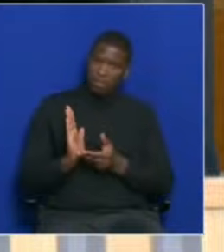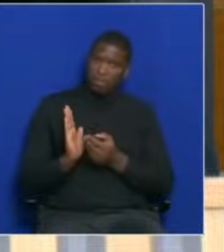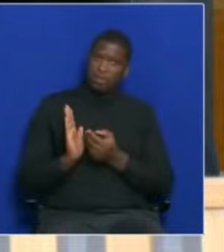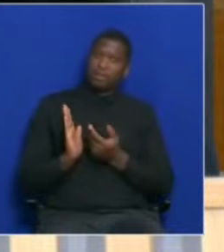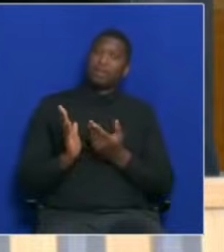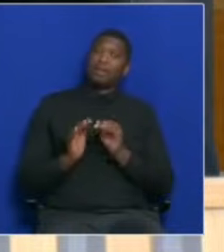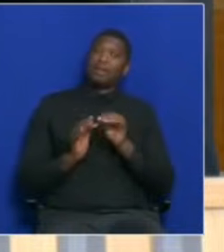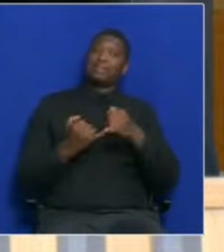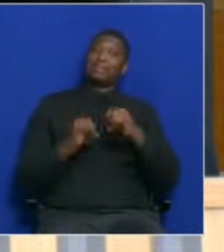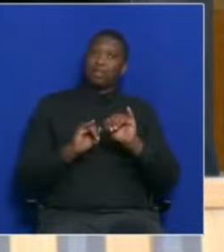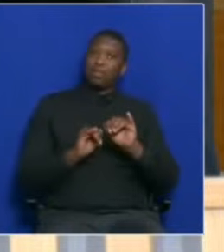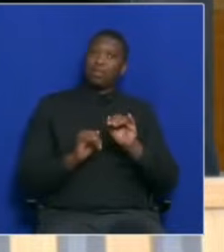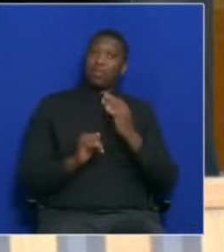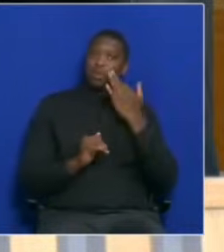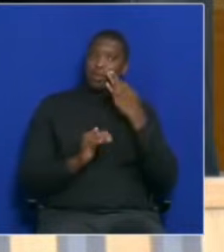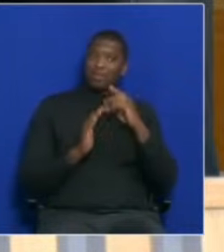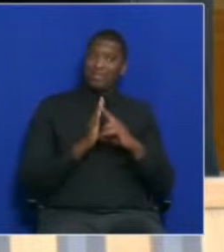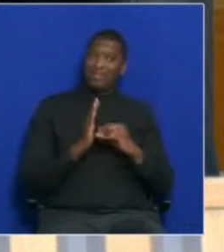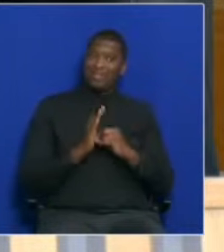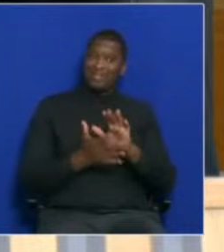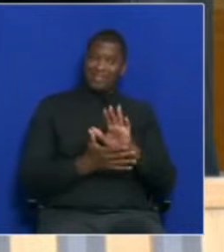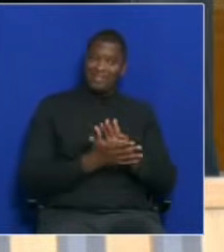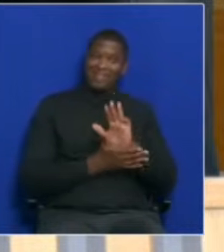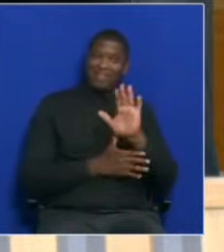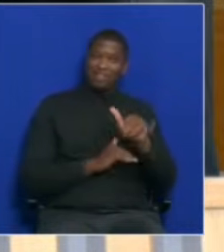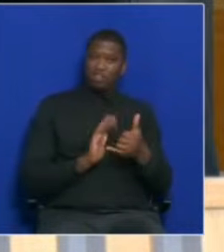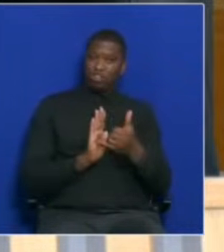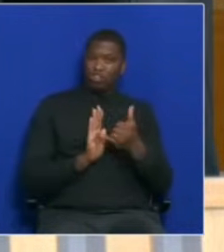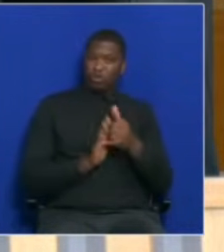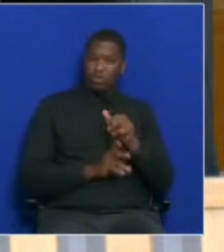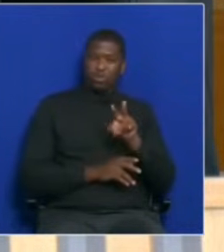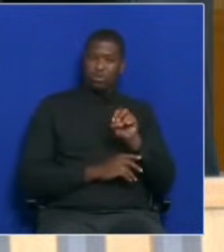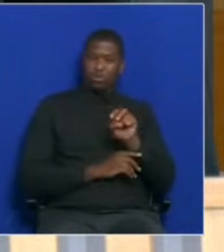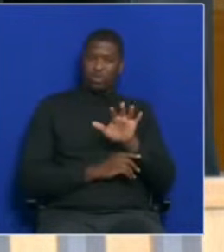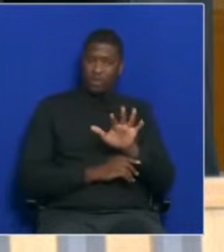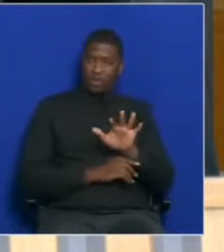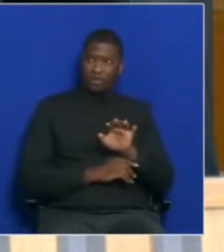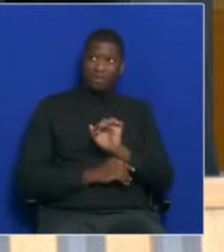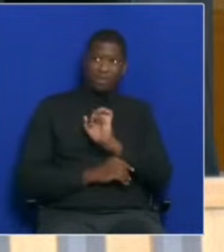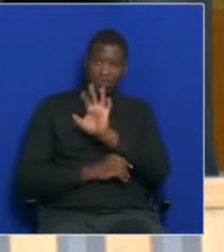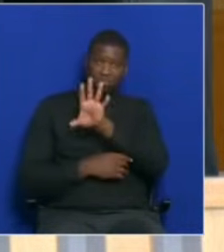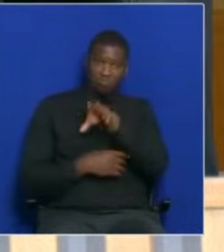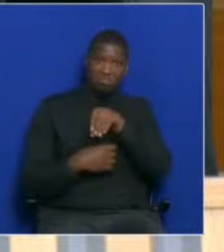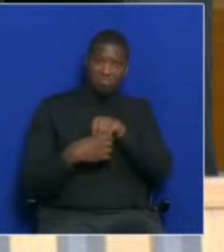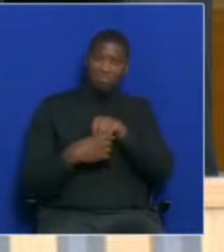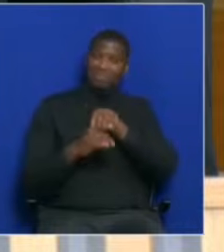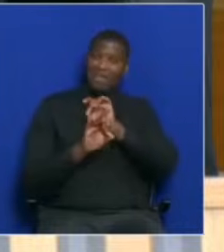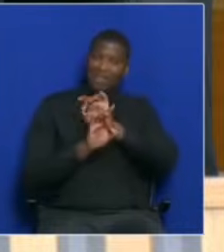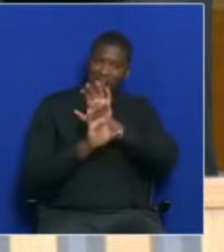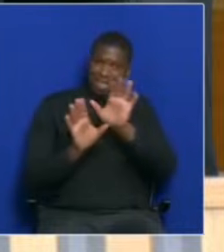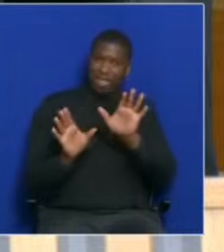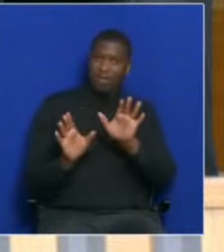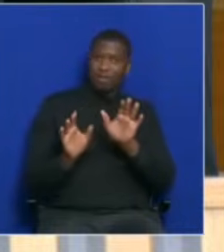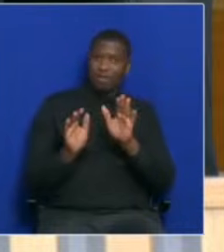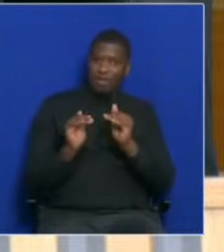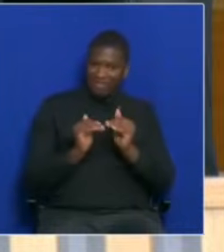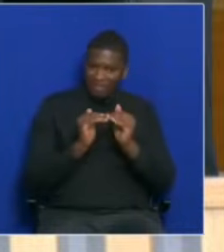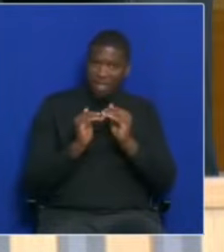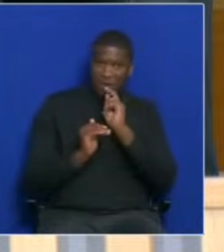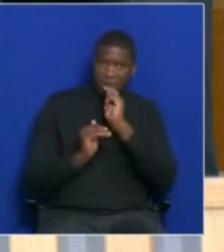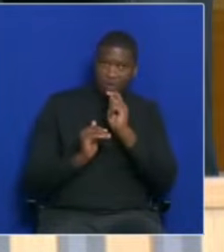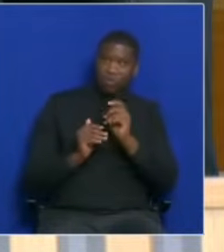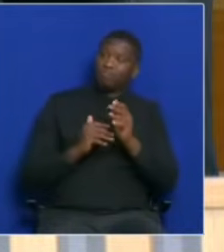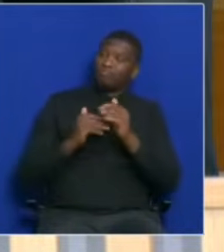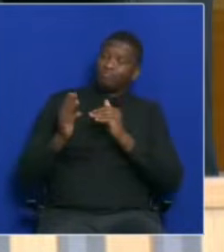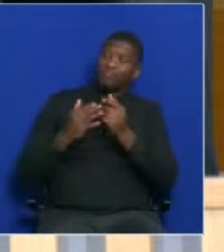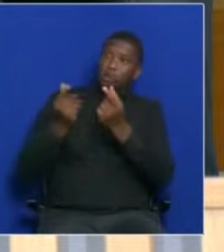of the 19th of January 2025, she quite clearly, and in fairness to her, whatever else she does that is